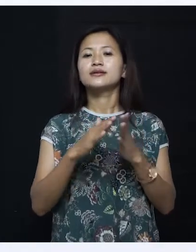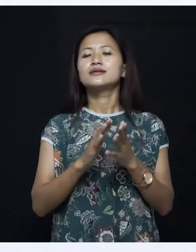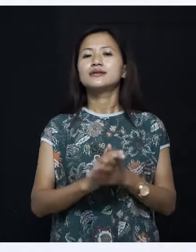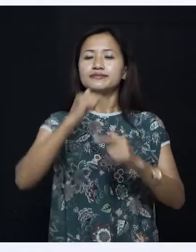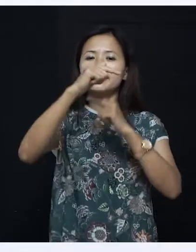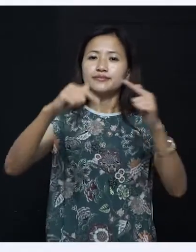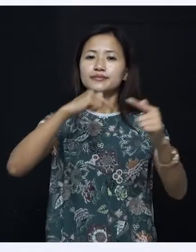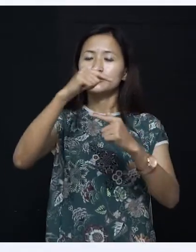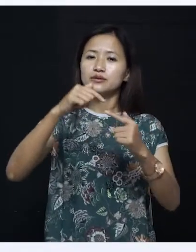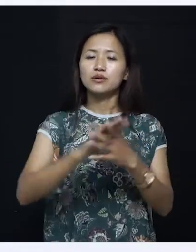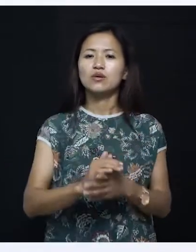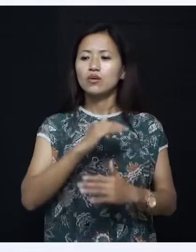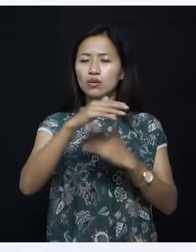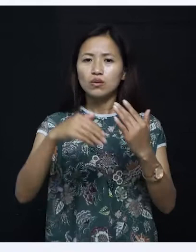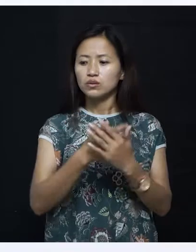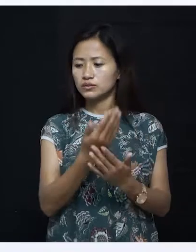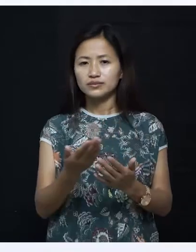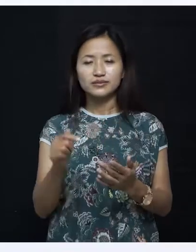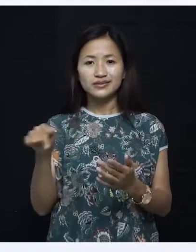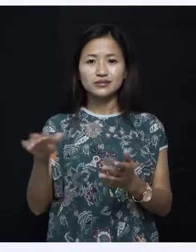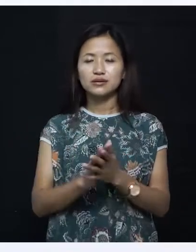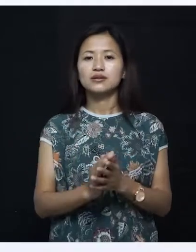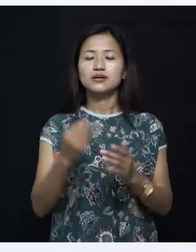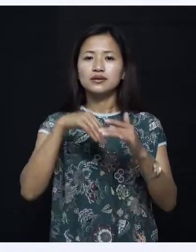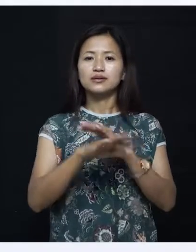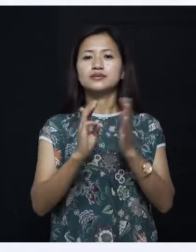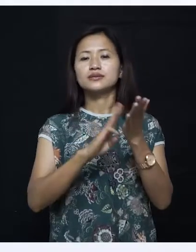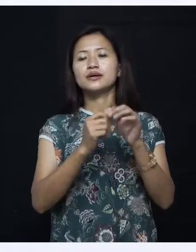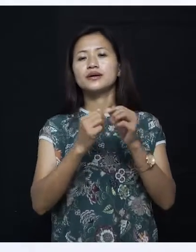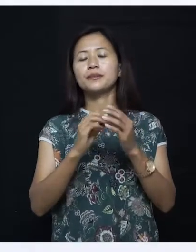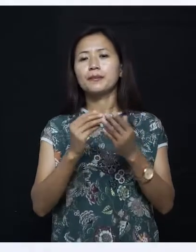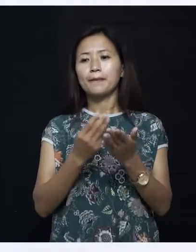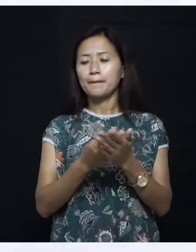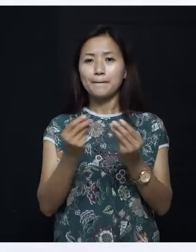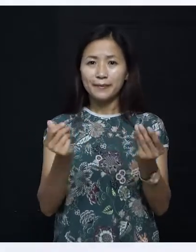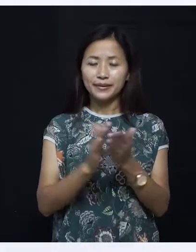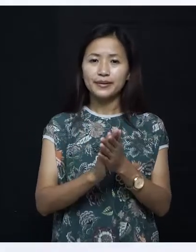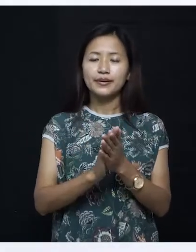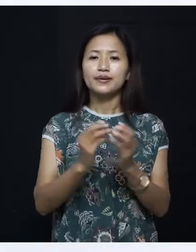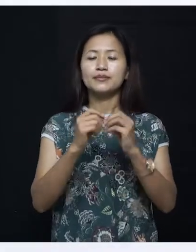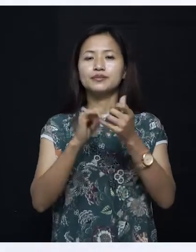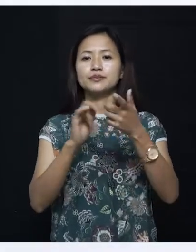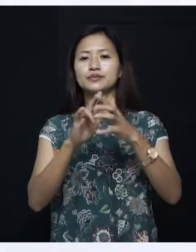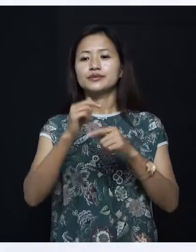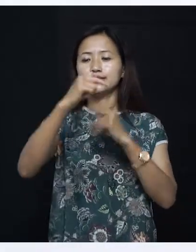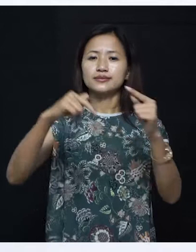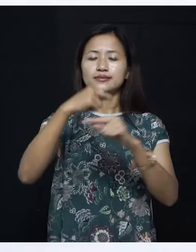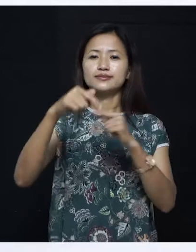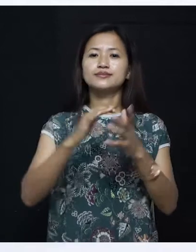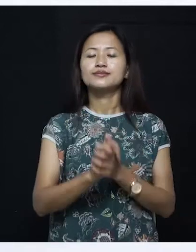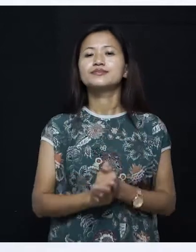industries. All these are under this mineral based industries. Okay, fertilizers industries.